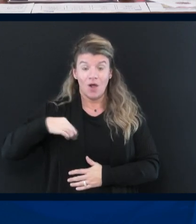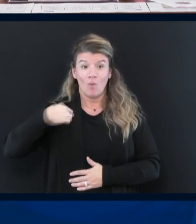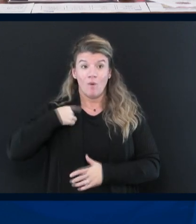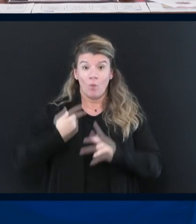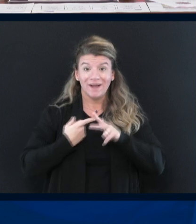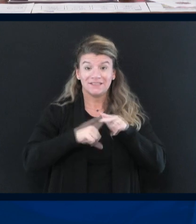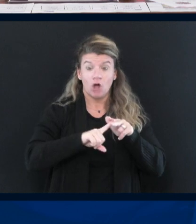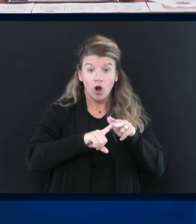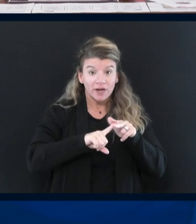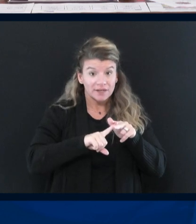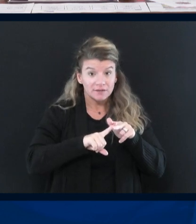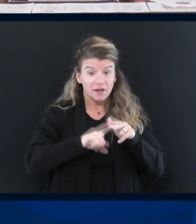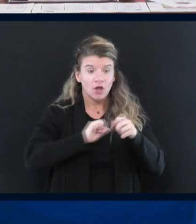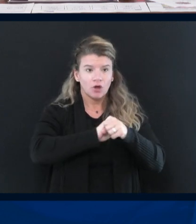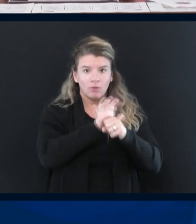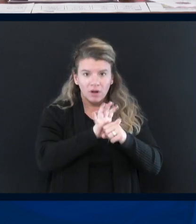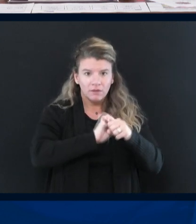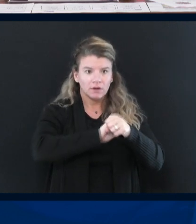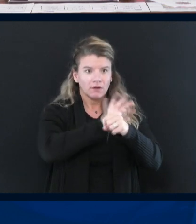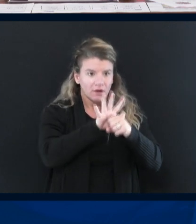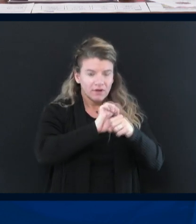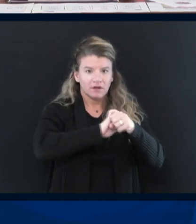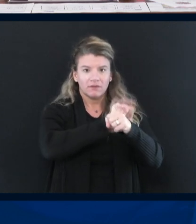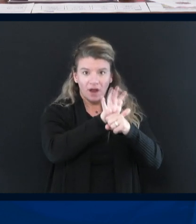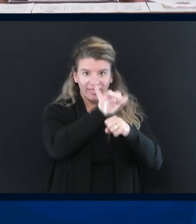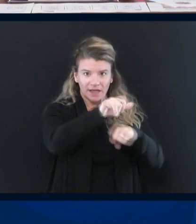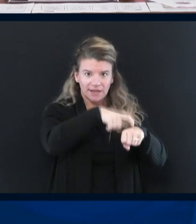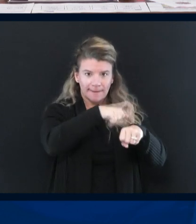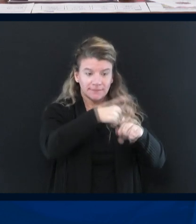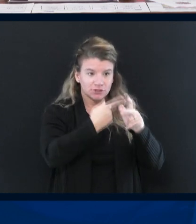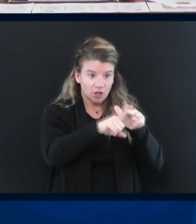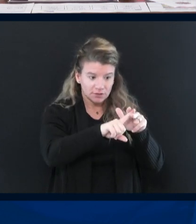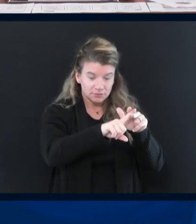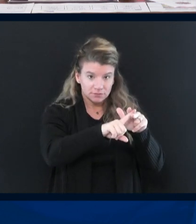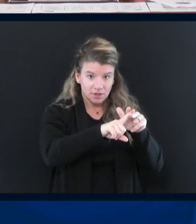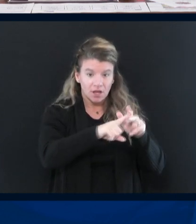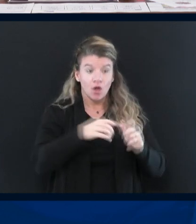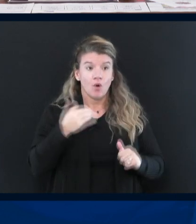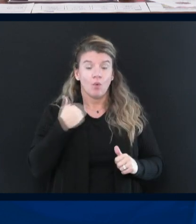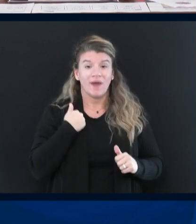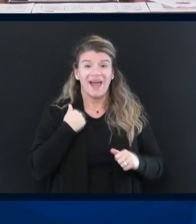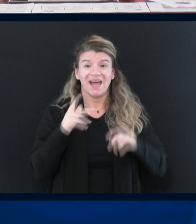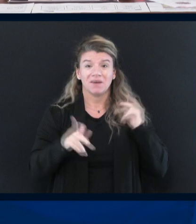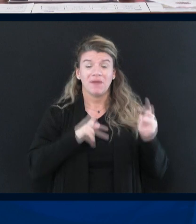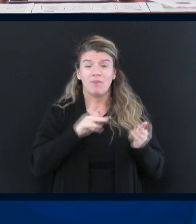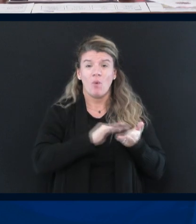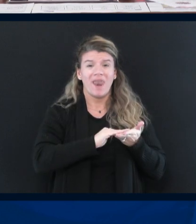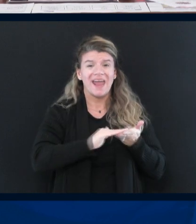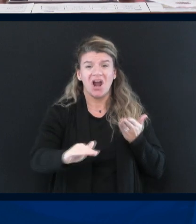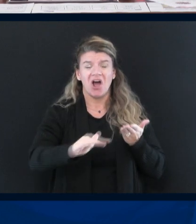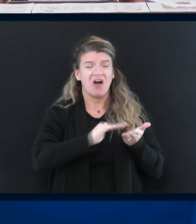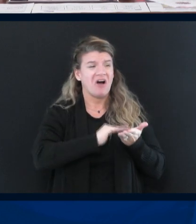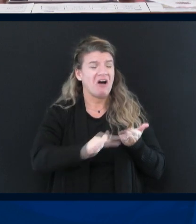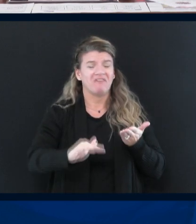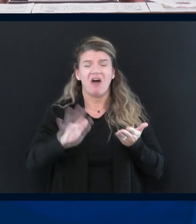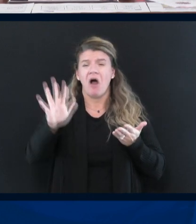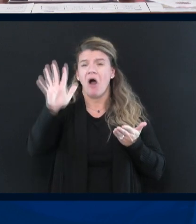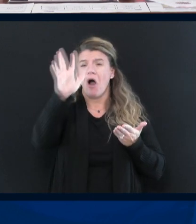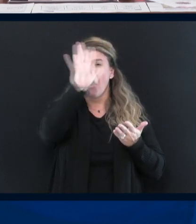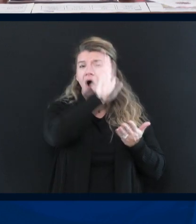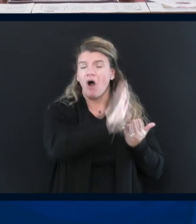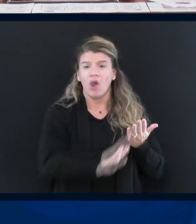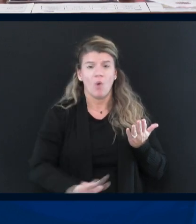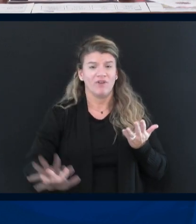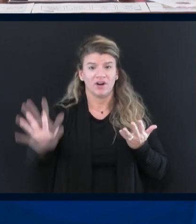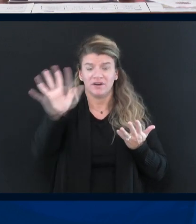started COVID, and we had people that were laid off everywhere, and